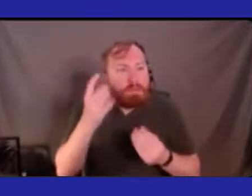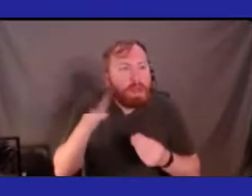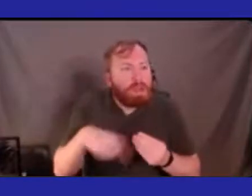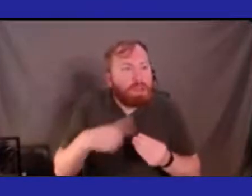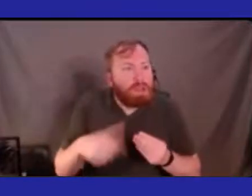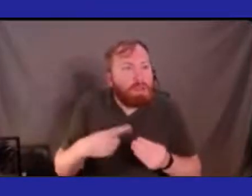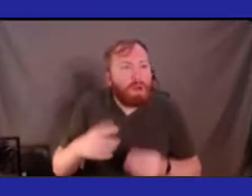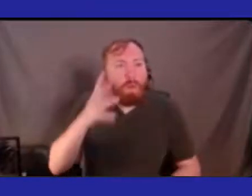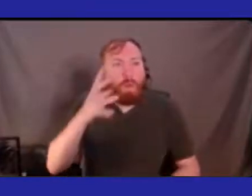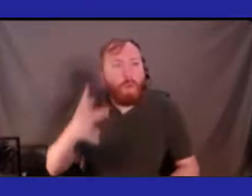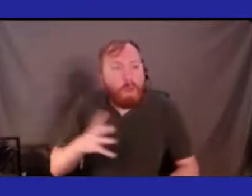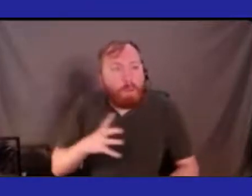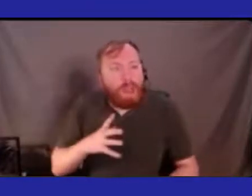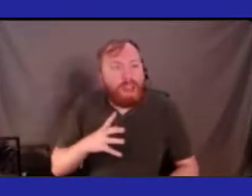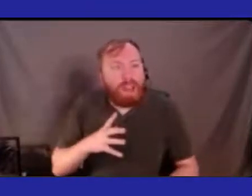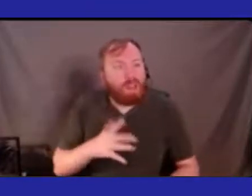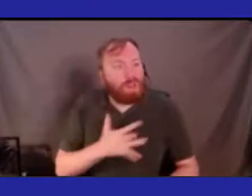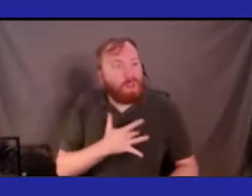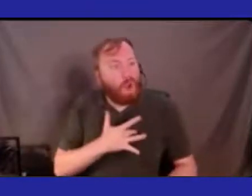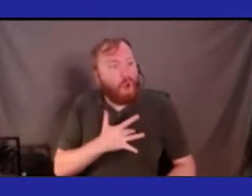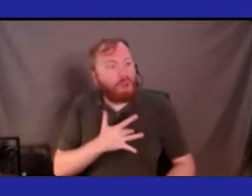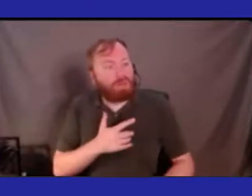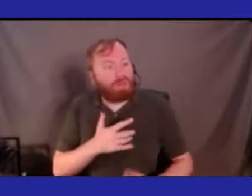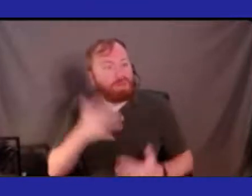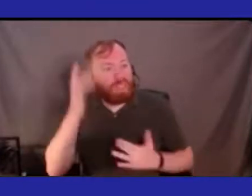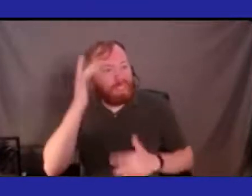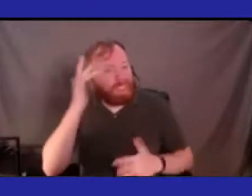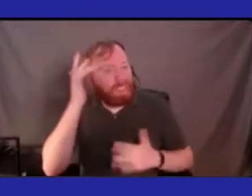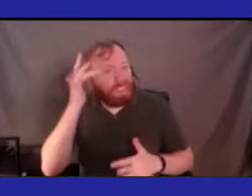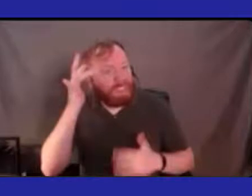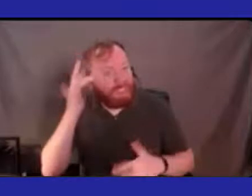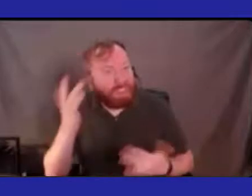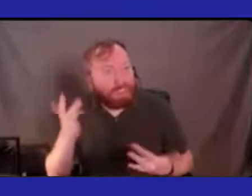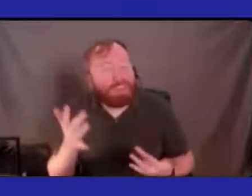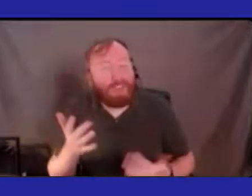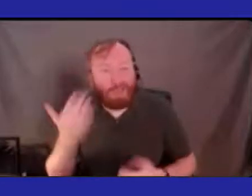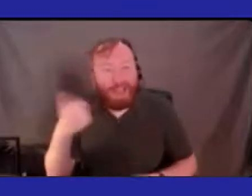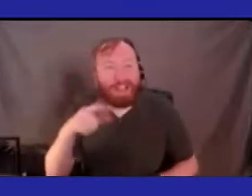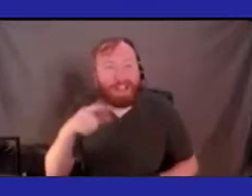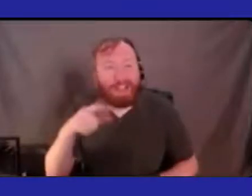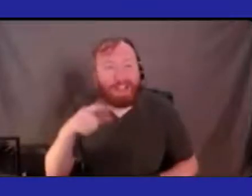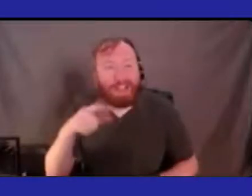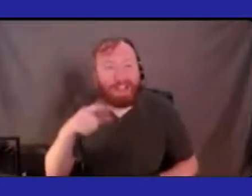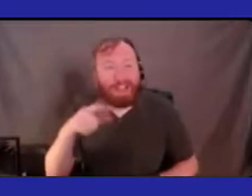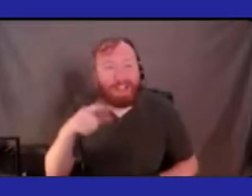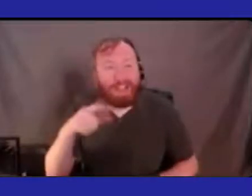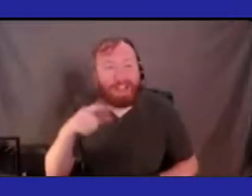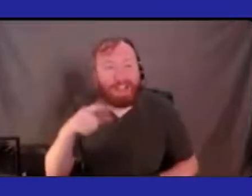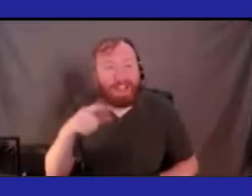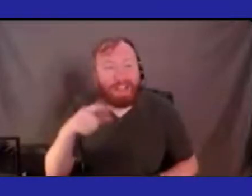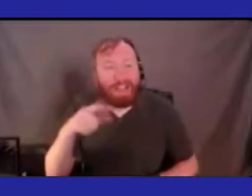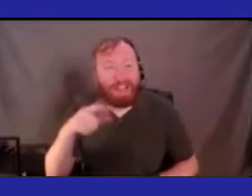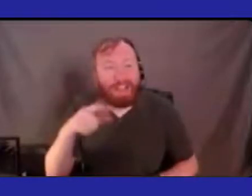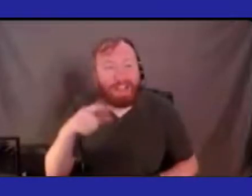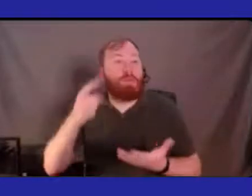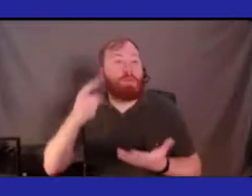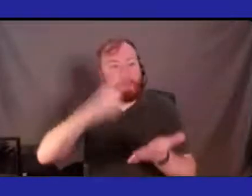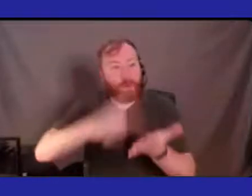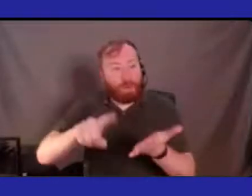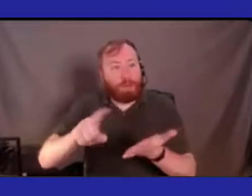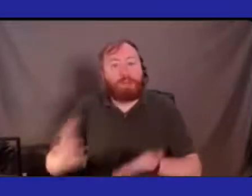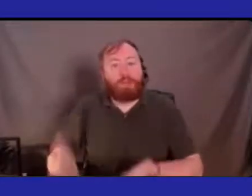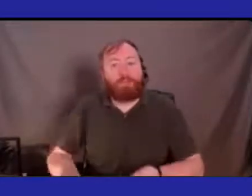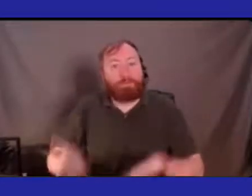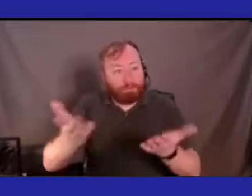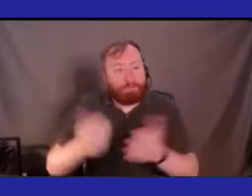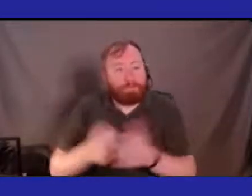them. We have received, now the one thing I am a little sad about with Coney Island Hospitals, like I am with the others, you used to